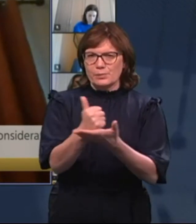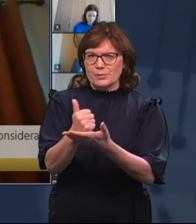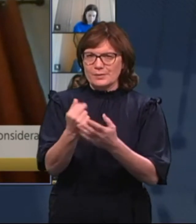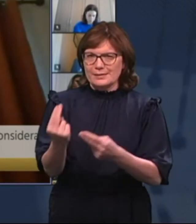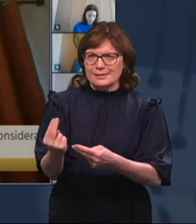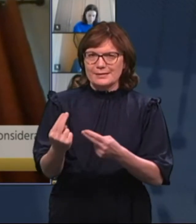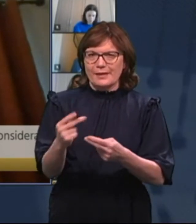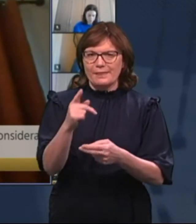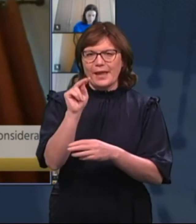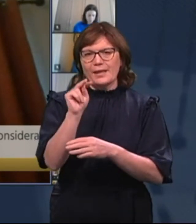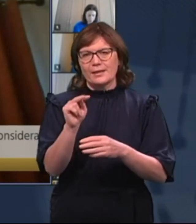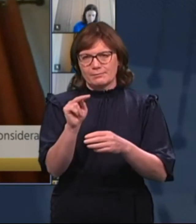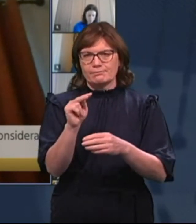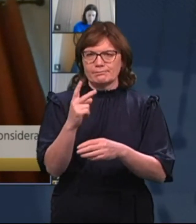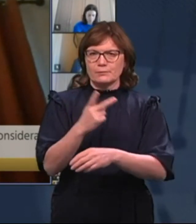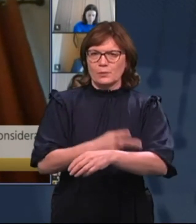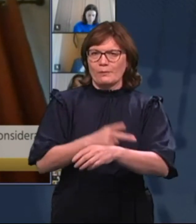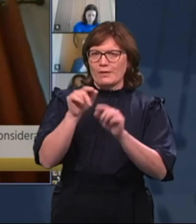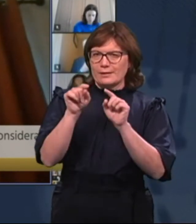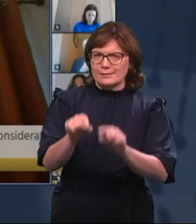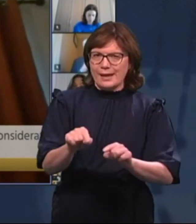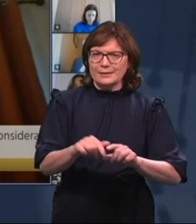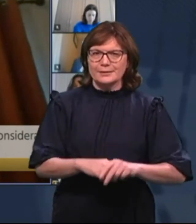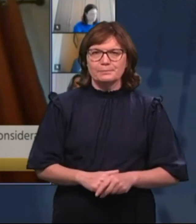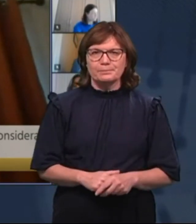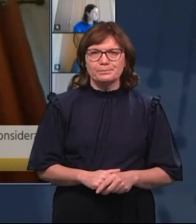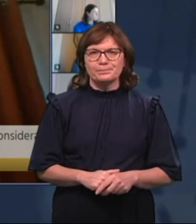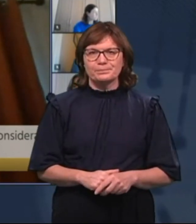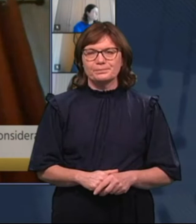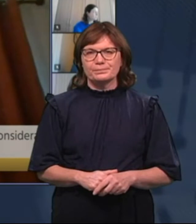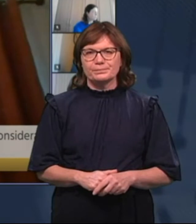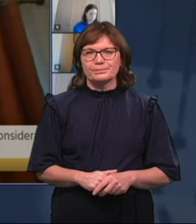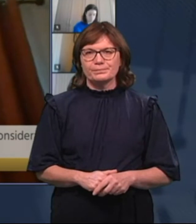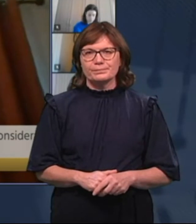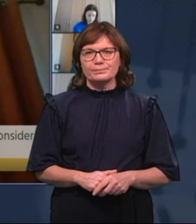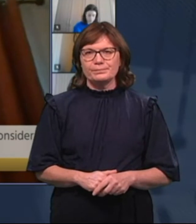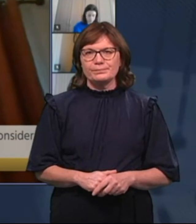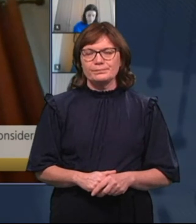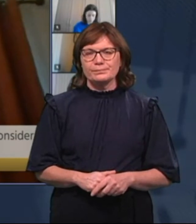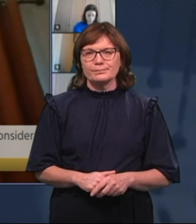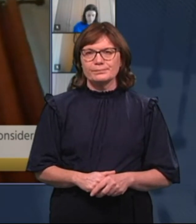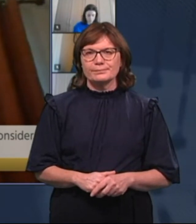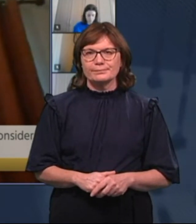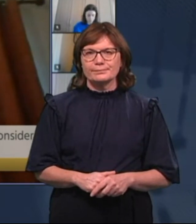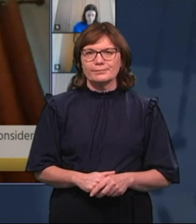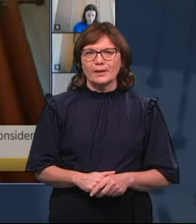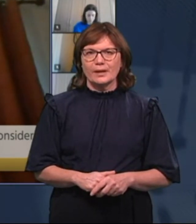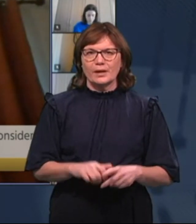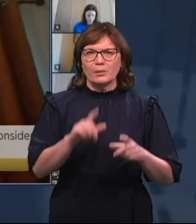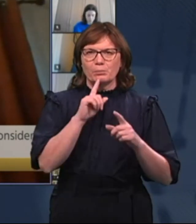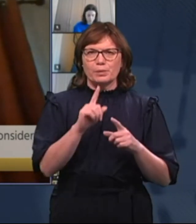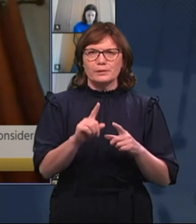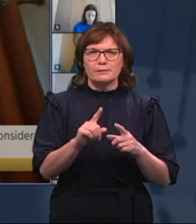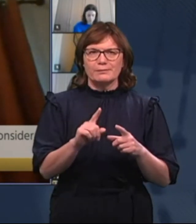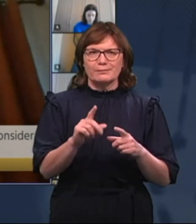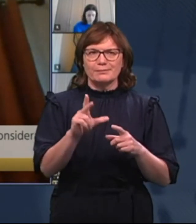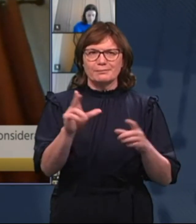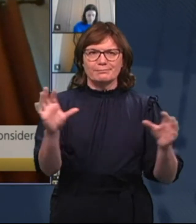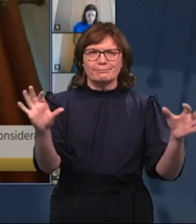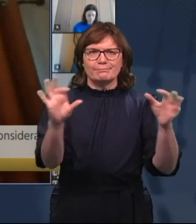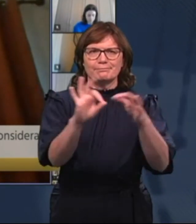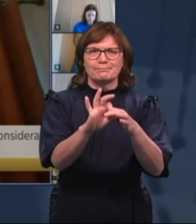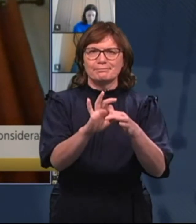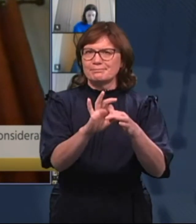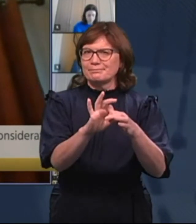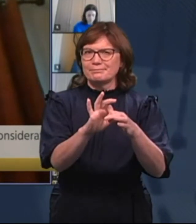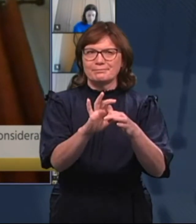And that's that piece. And yet there's no bringing of this together in one